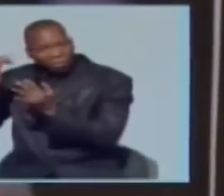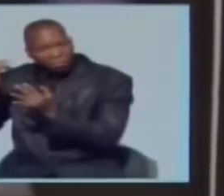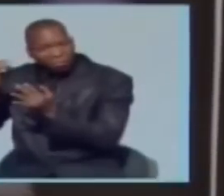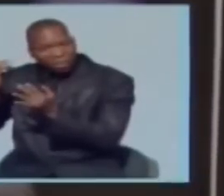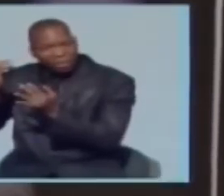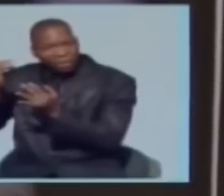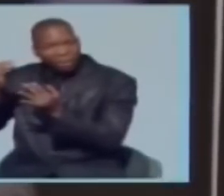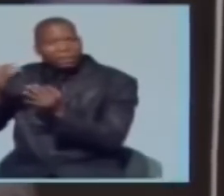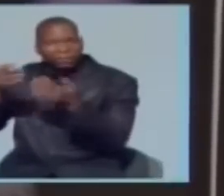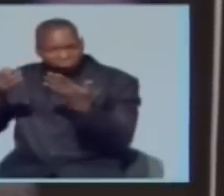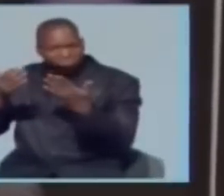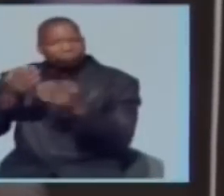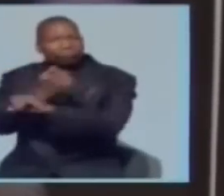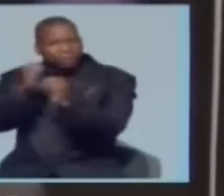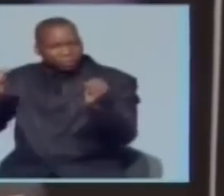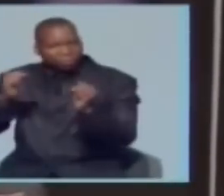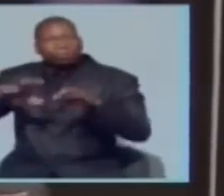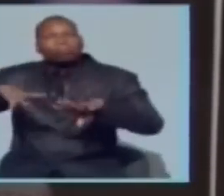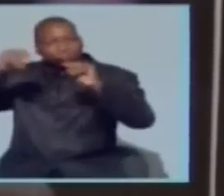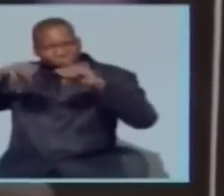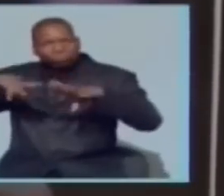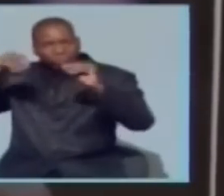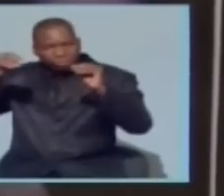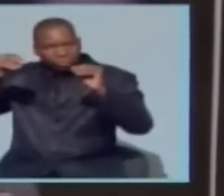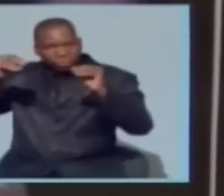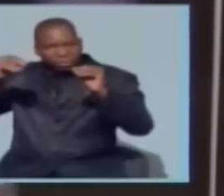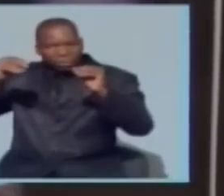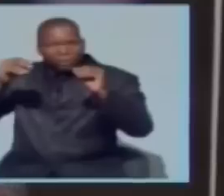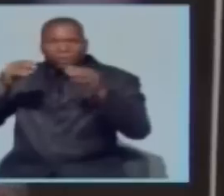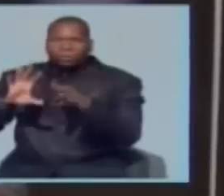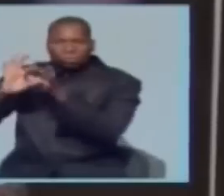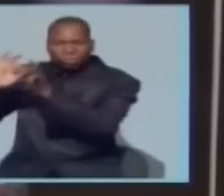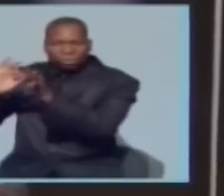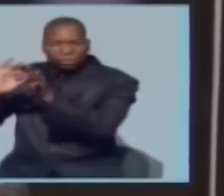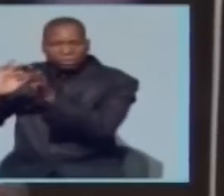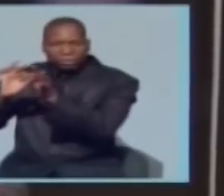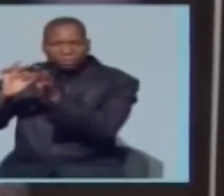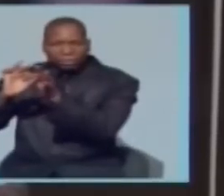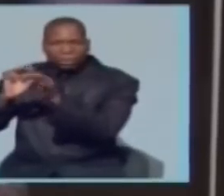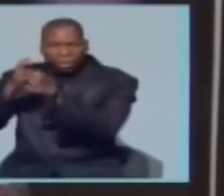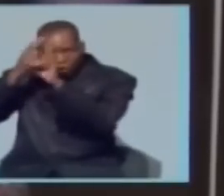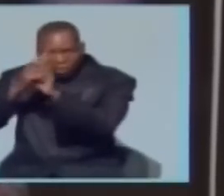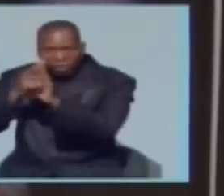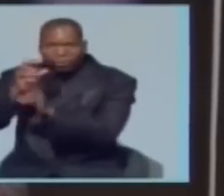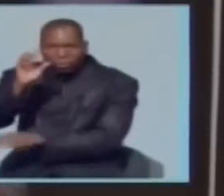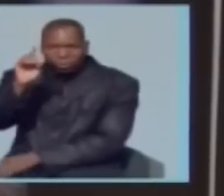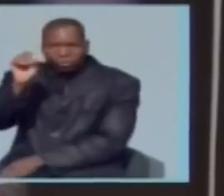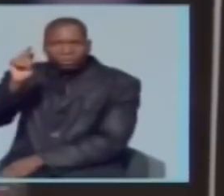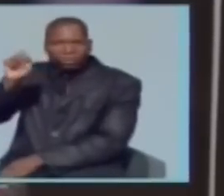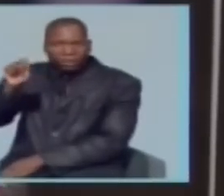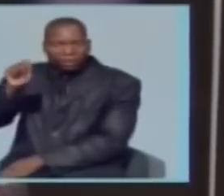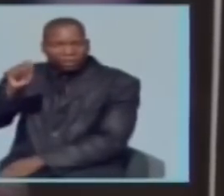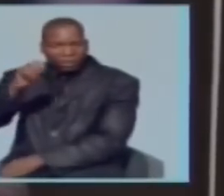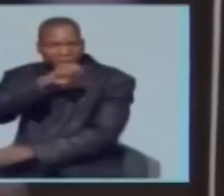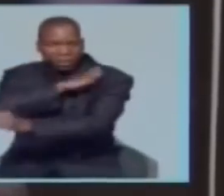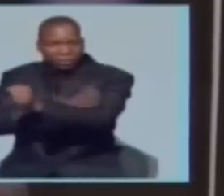current power deficit? Joining me on the set this evening is Energy Minister, Honorable Dora Siliya, who will be answering